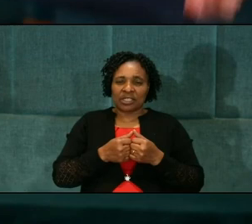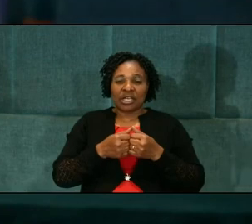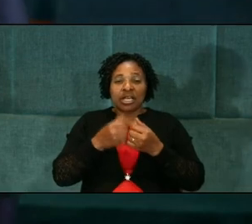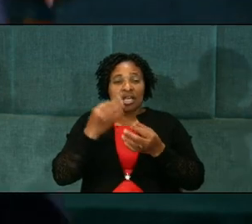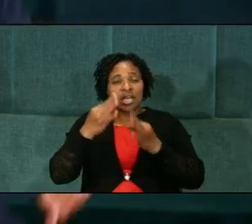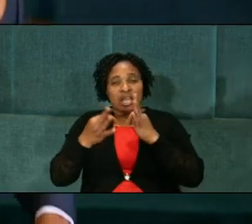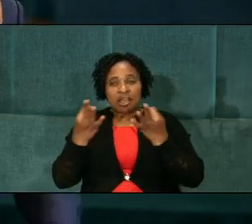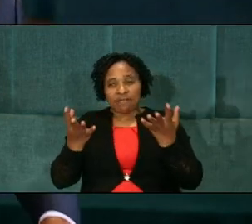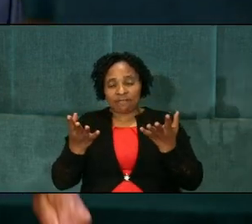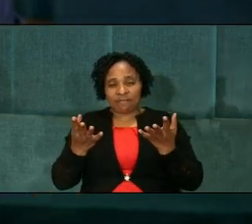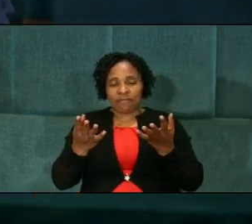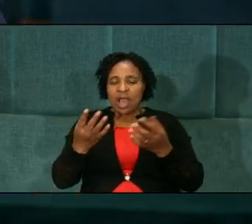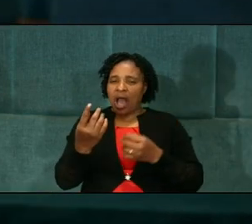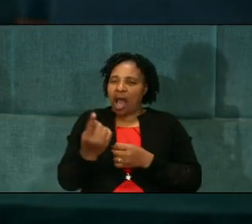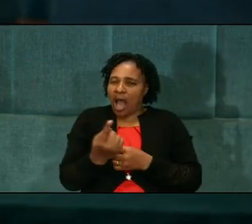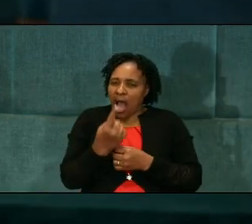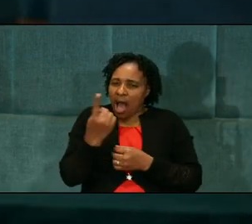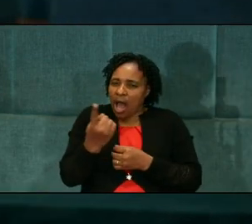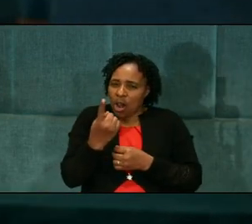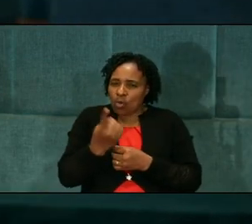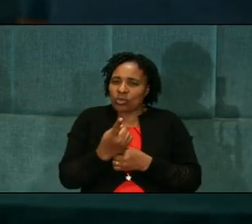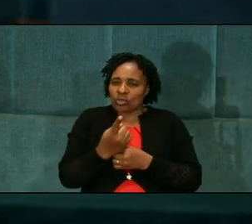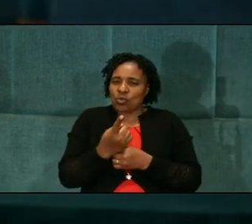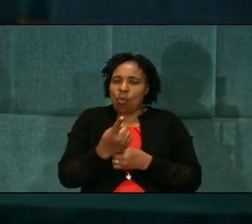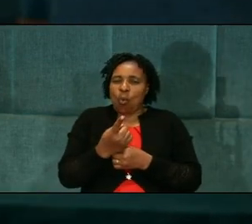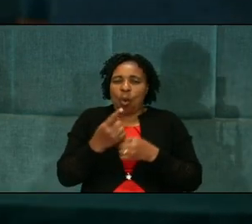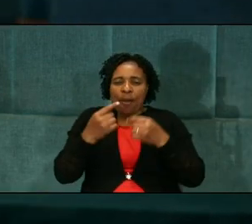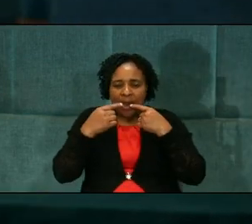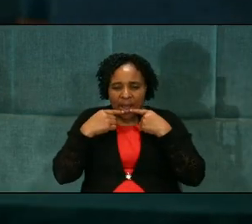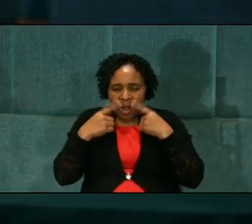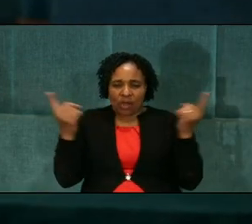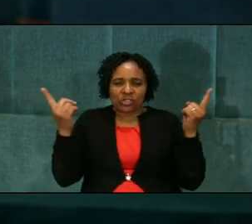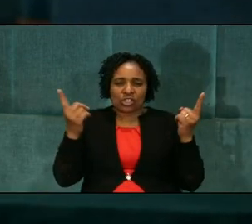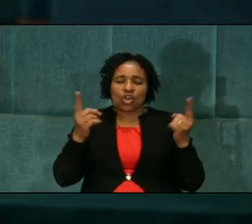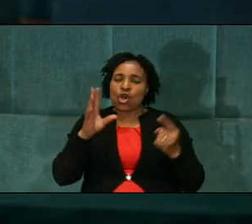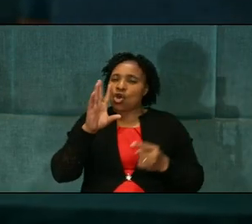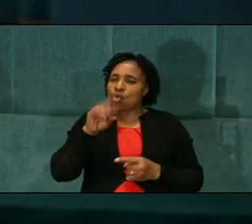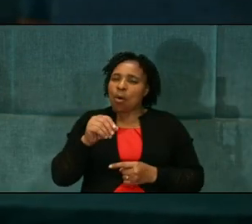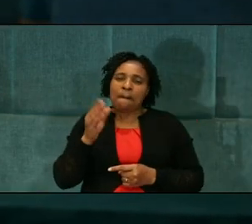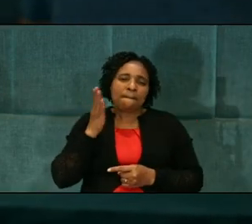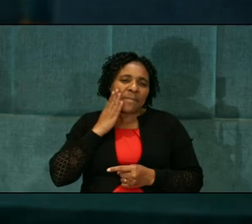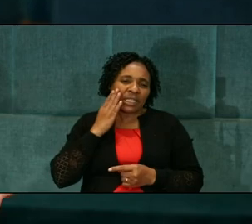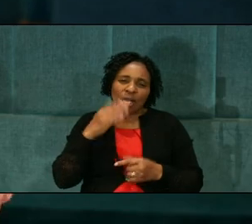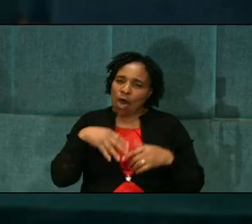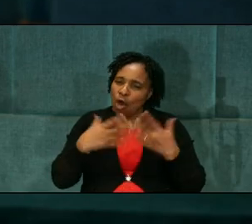age, he alone going into that casket. No mom or papa gonna join me.